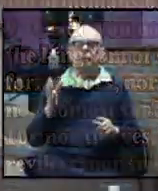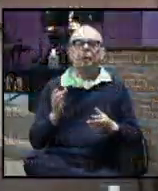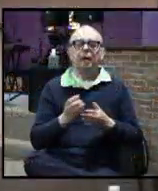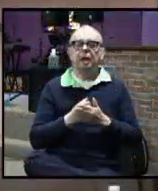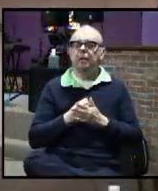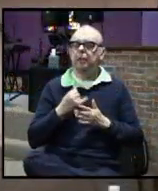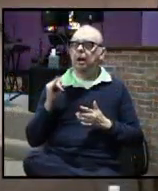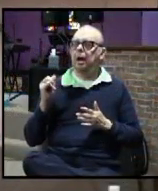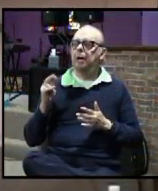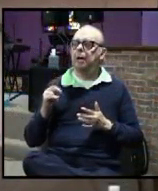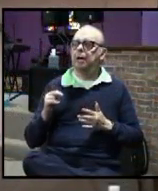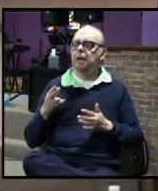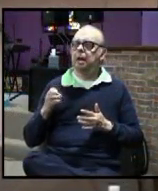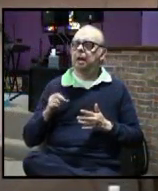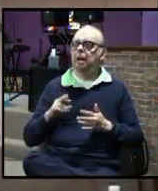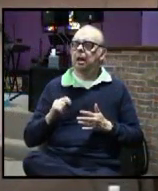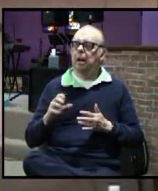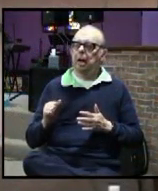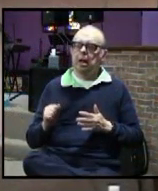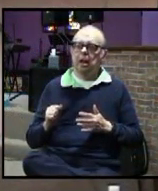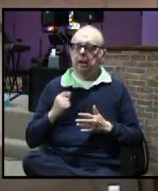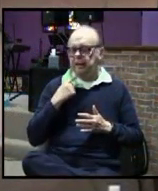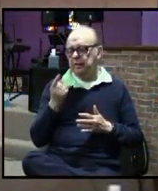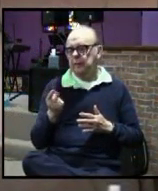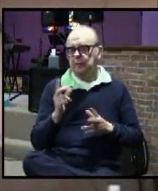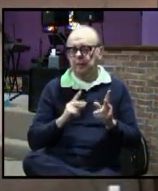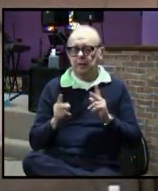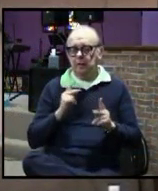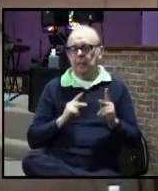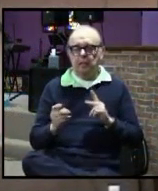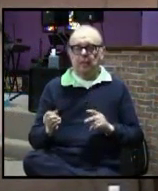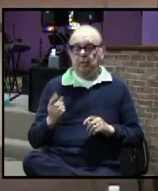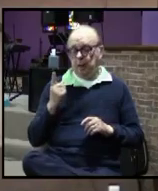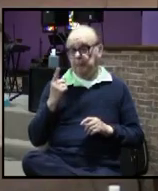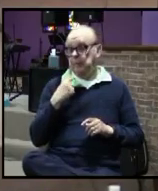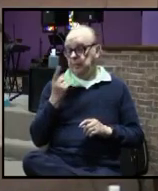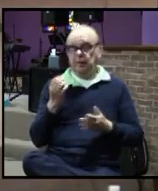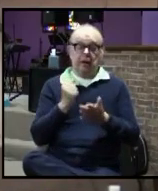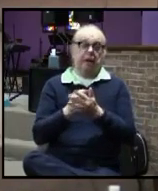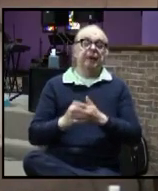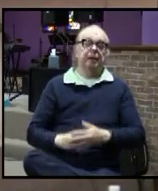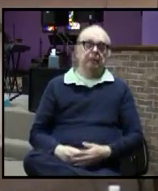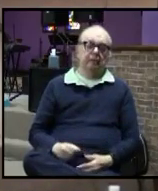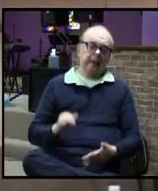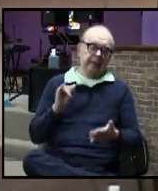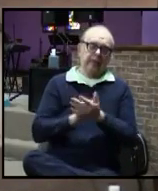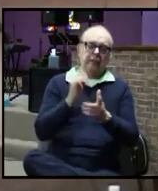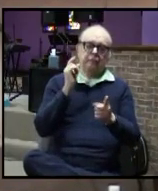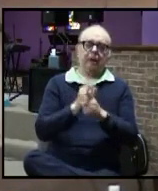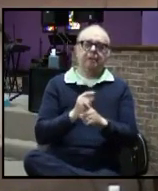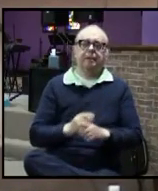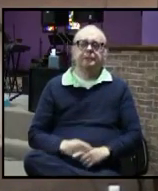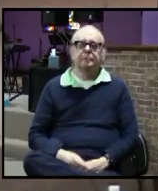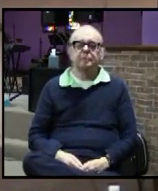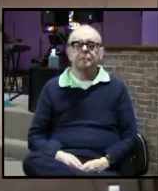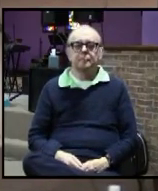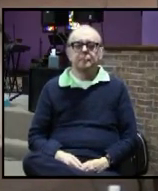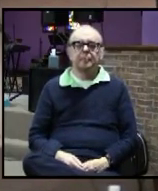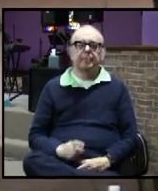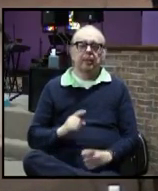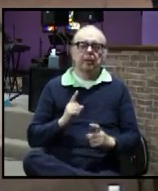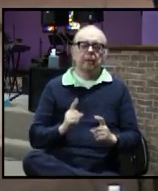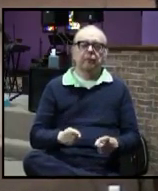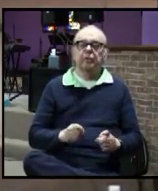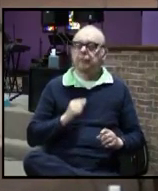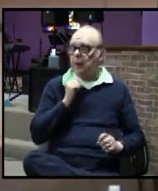of God." Now, if Jesus had spoken that in the crowd that day, there'd been a lot of people who said, "Amen. That's right. Them